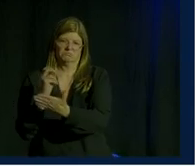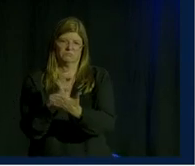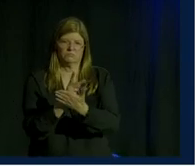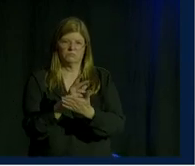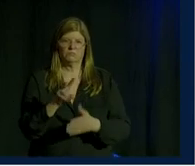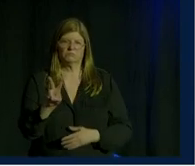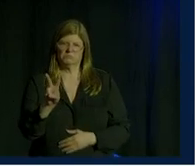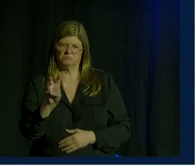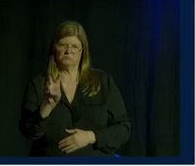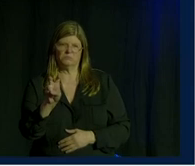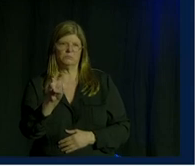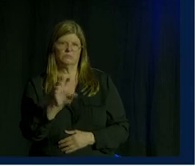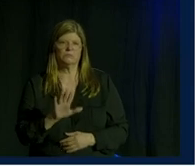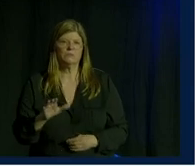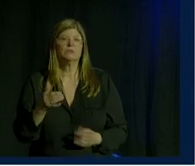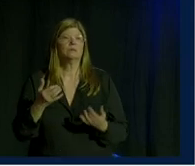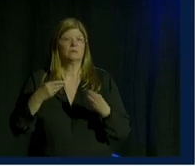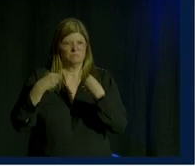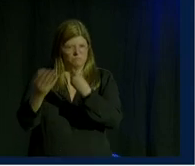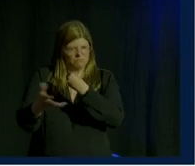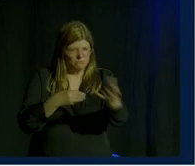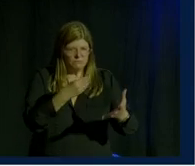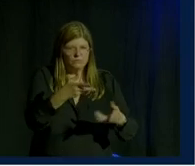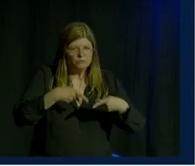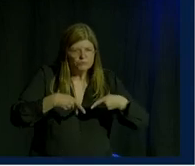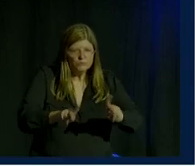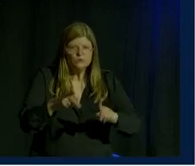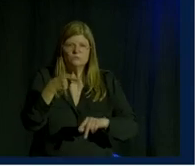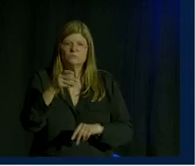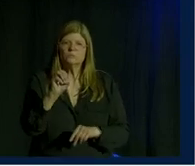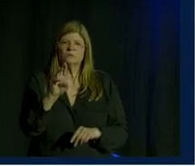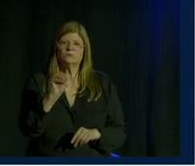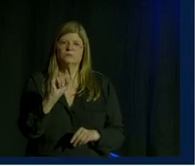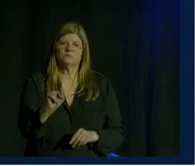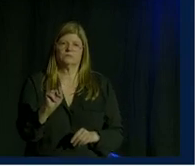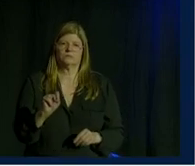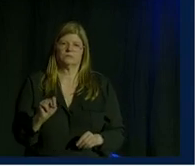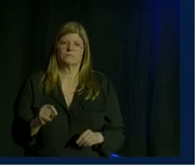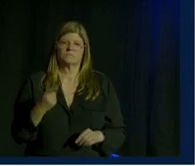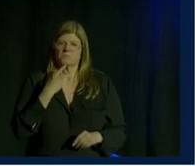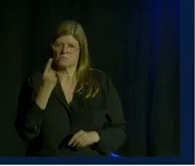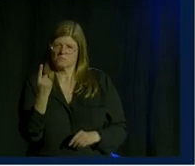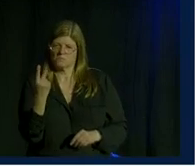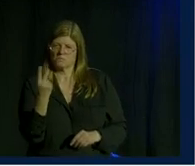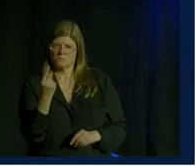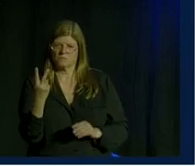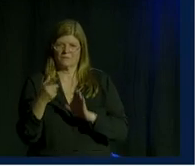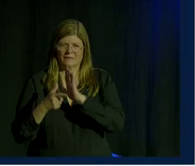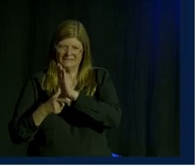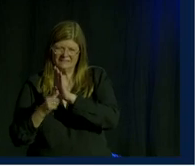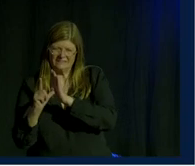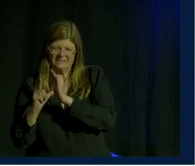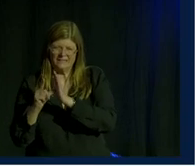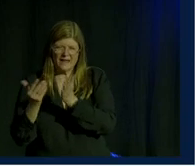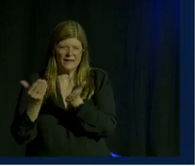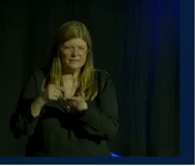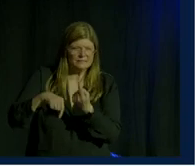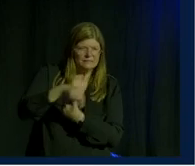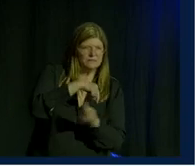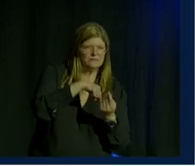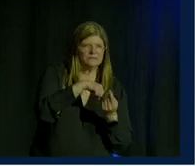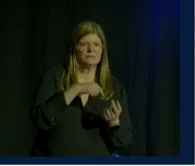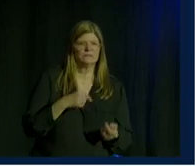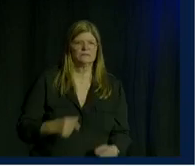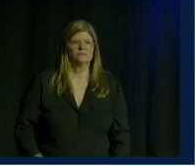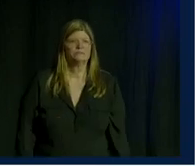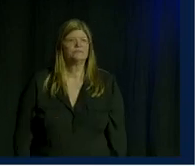averaging approval time in 1 or 2 review sessions, turning out over 1,000 projects since its inception.